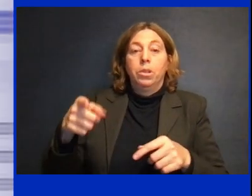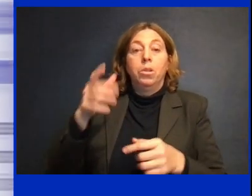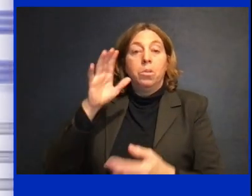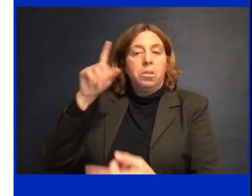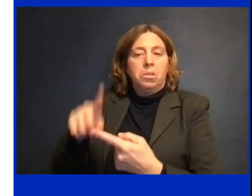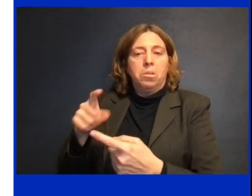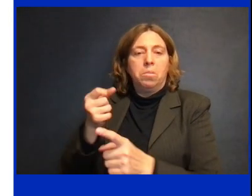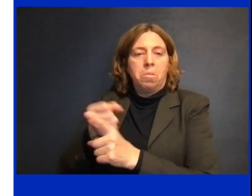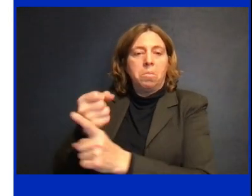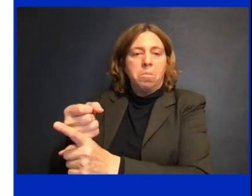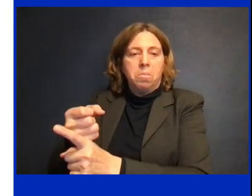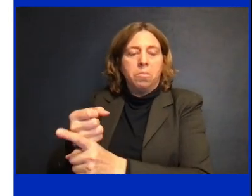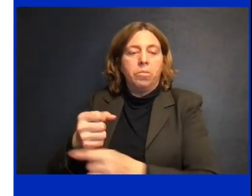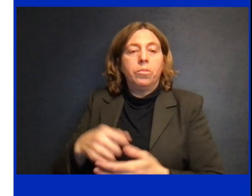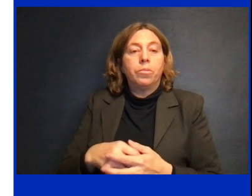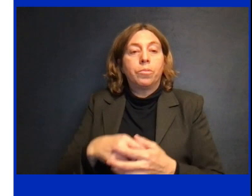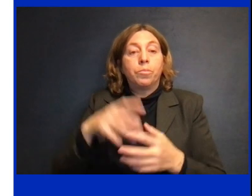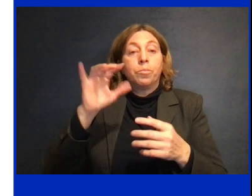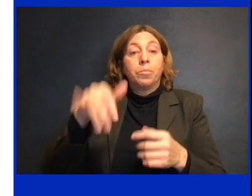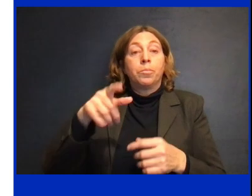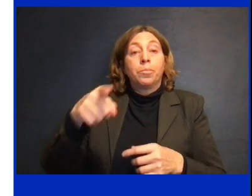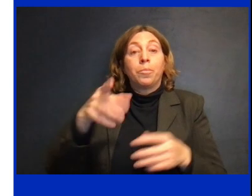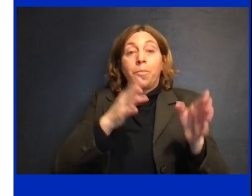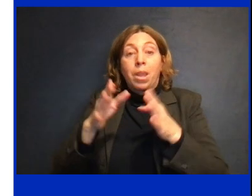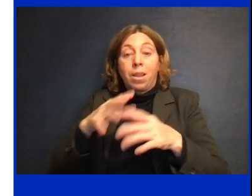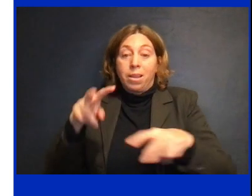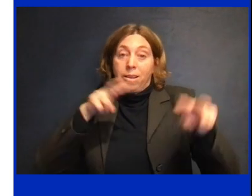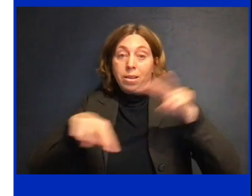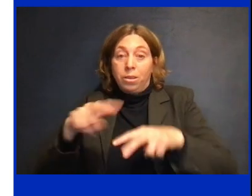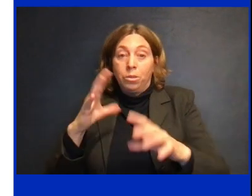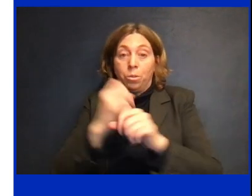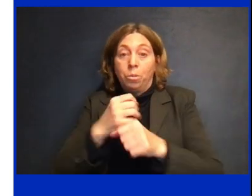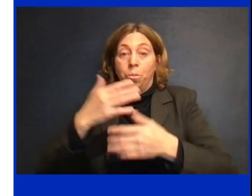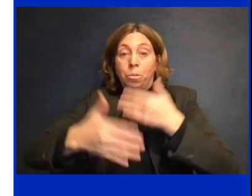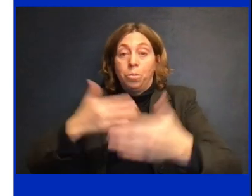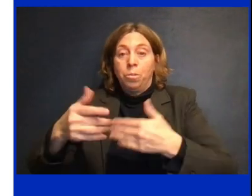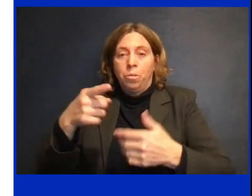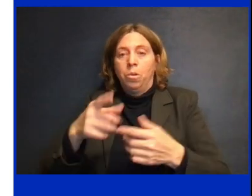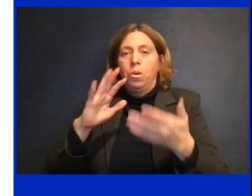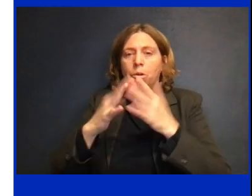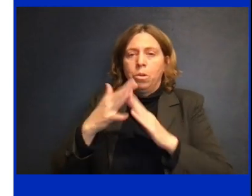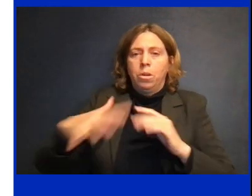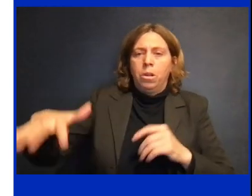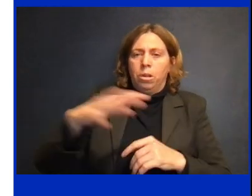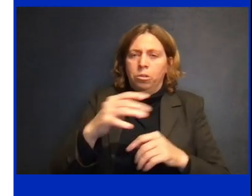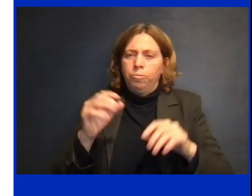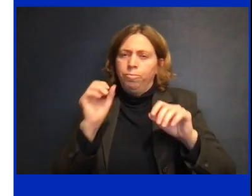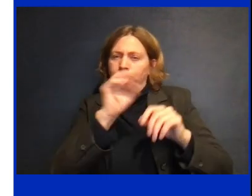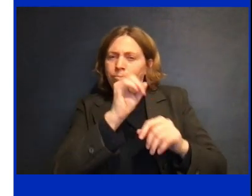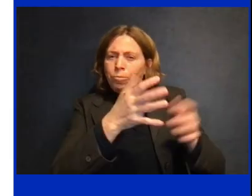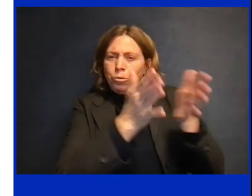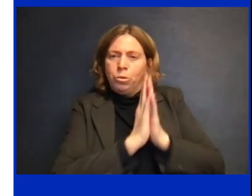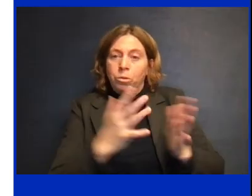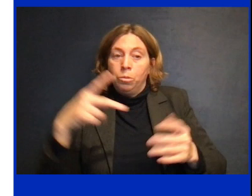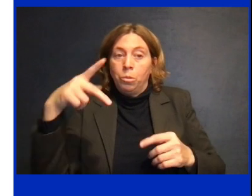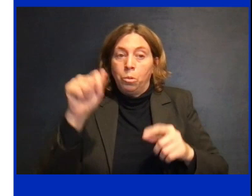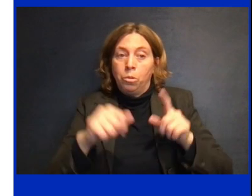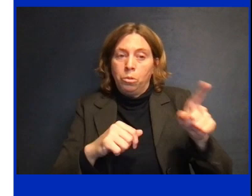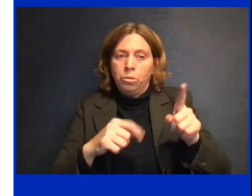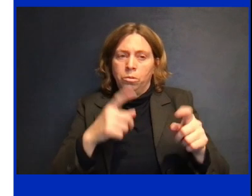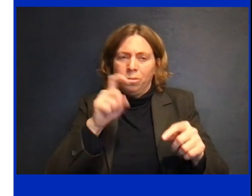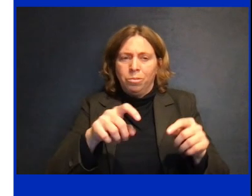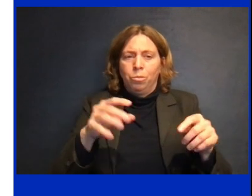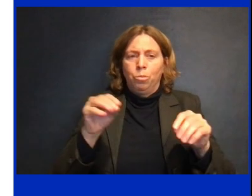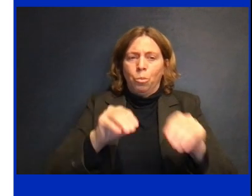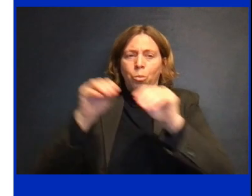operations. Additionally, during the planning level scoping process, the community put forth a request to the Port Authority to relocate the